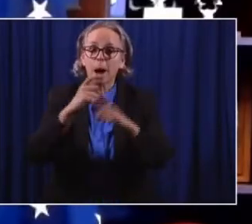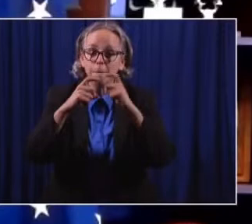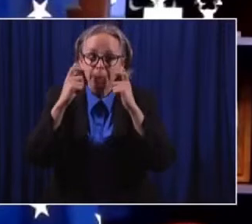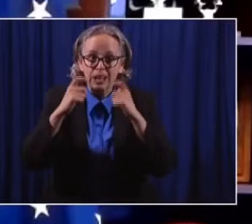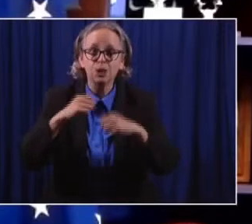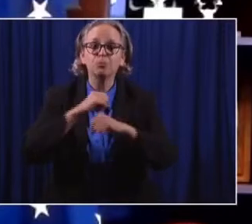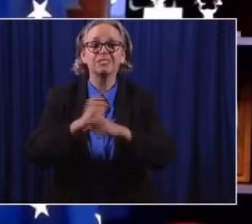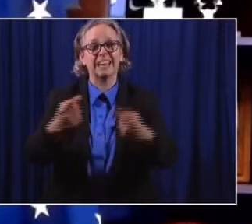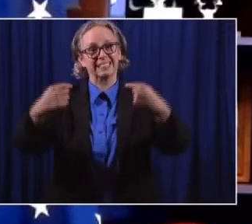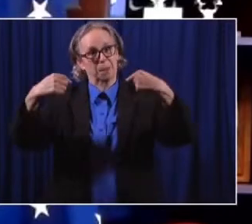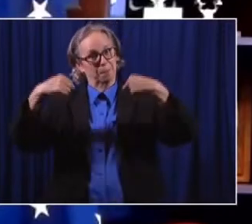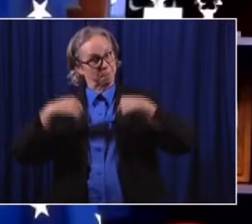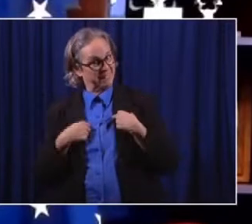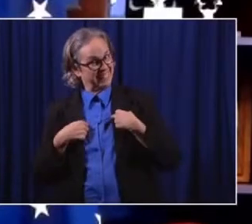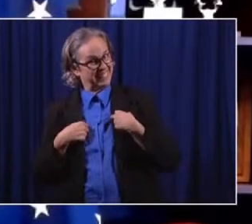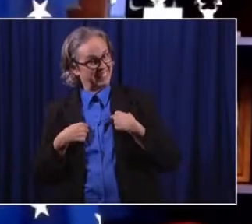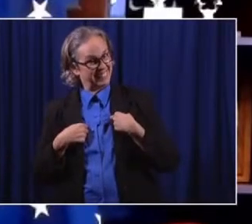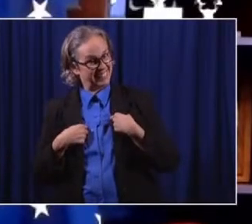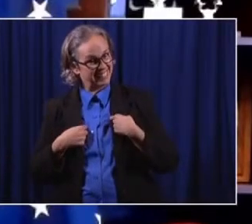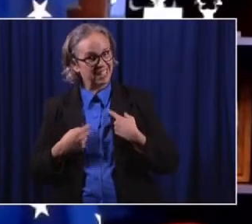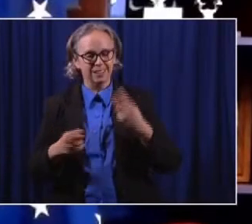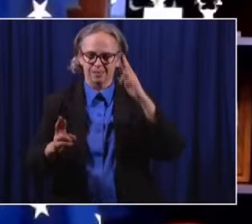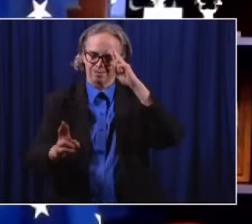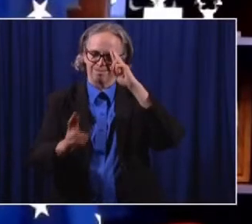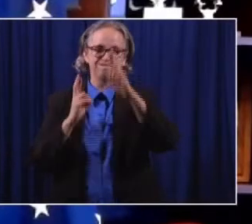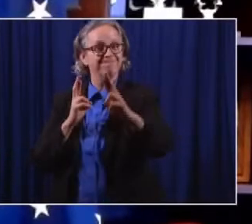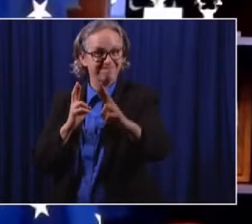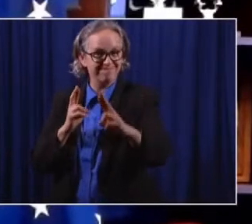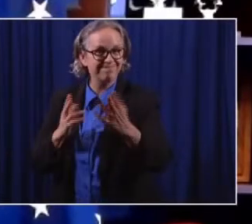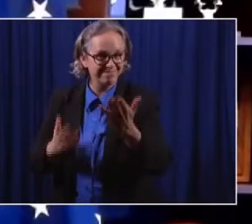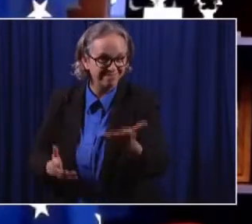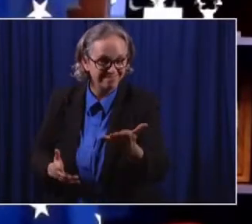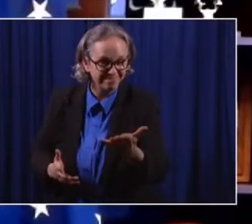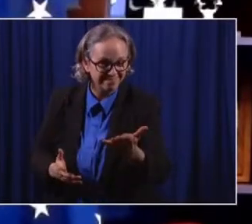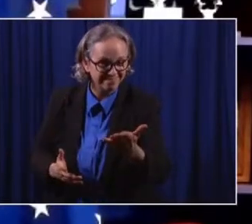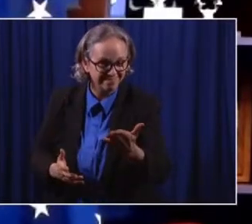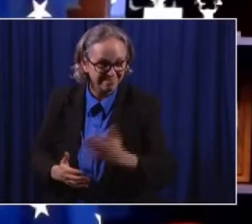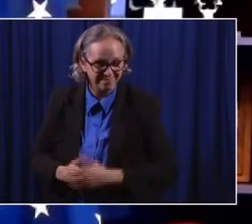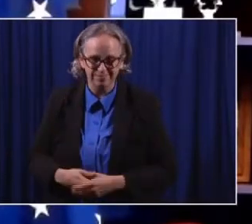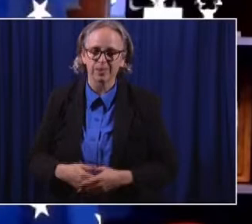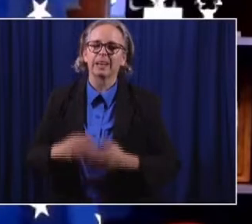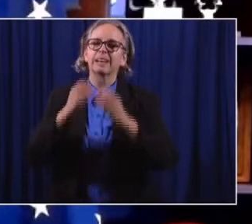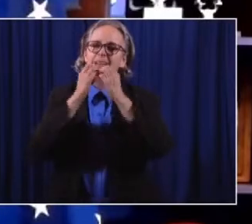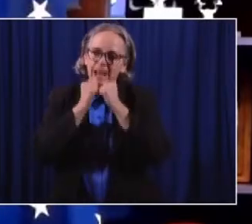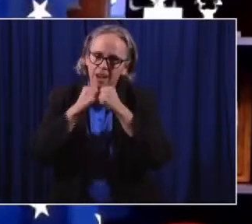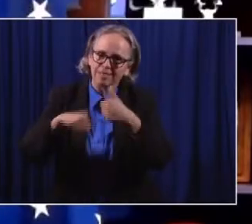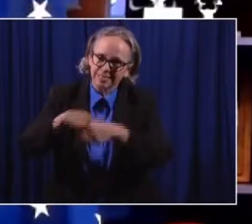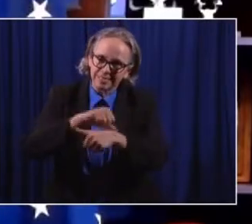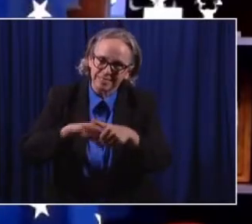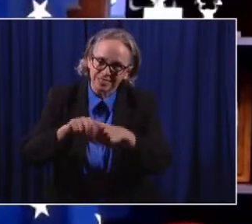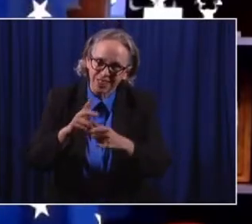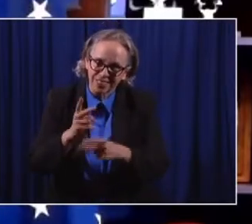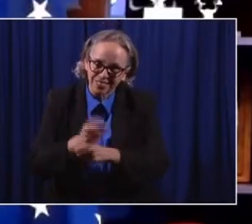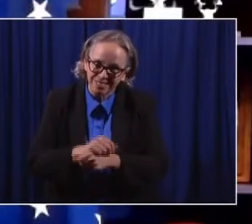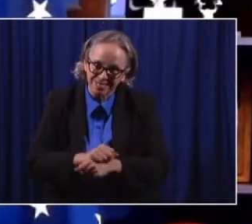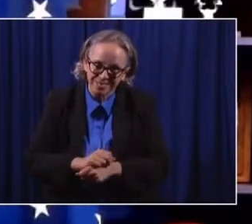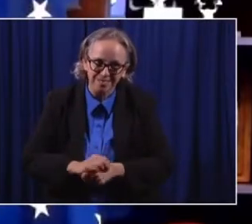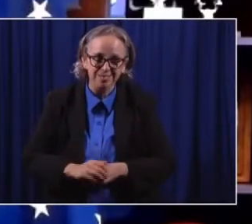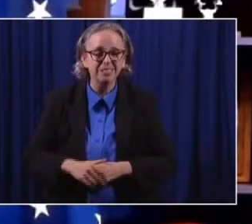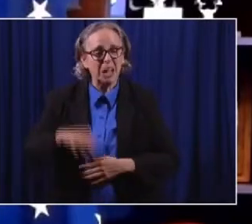It's just a simple sign of how we should care about each other. And I know that not everybody embraces